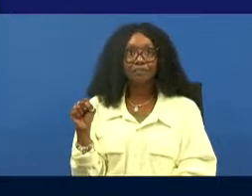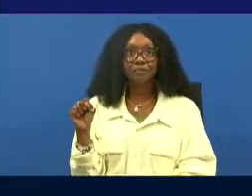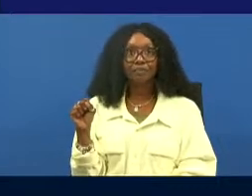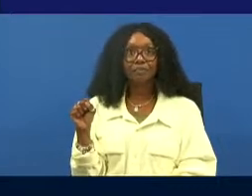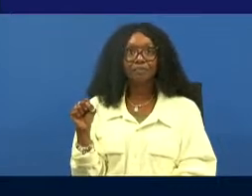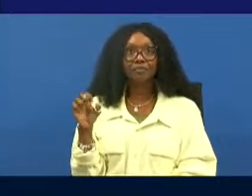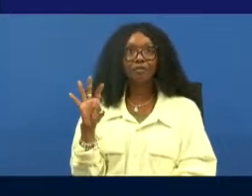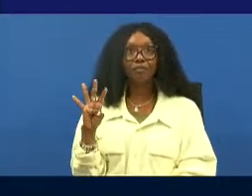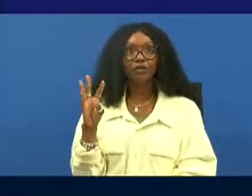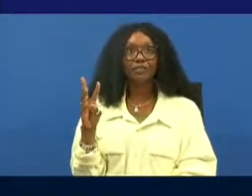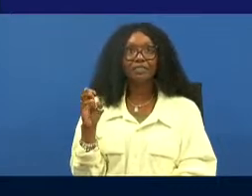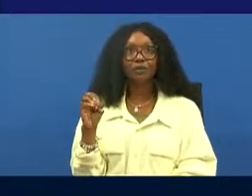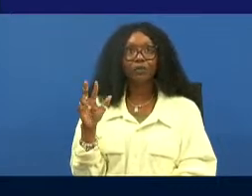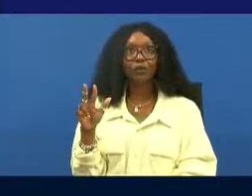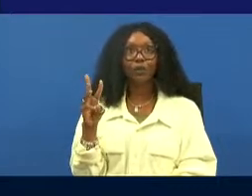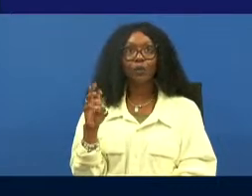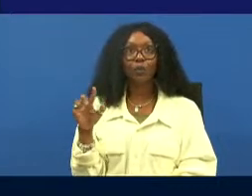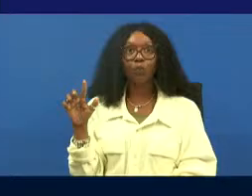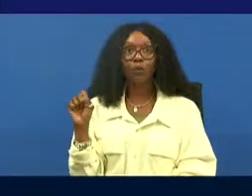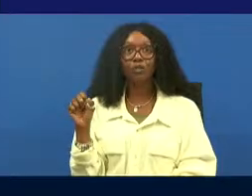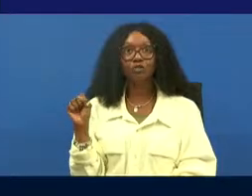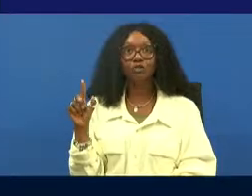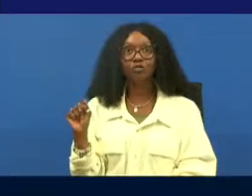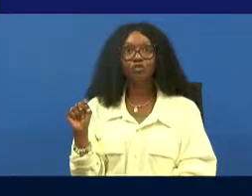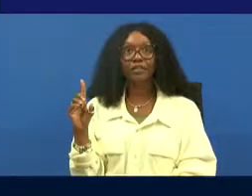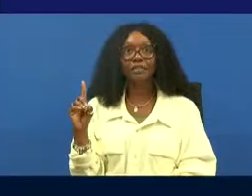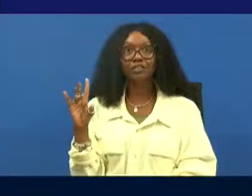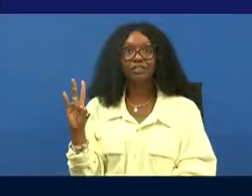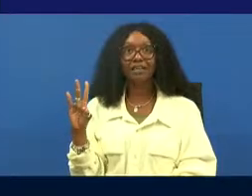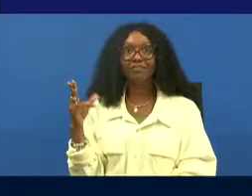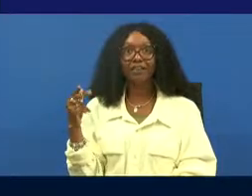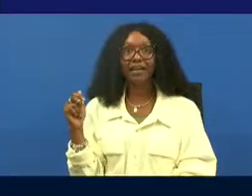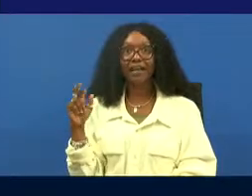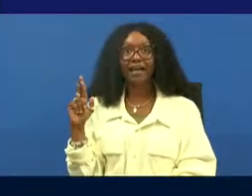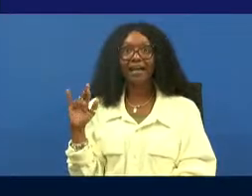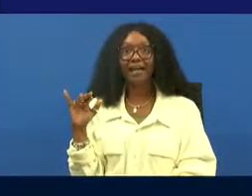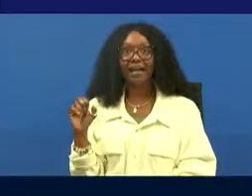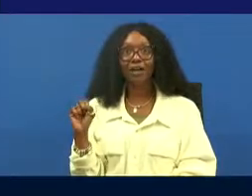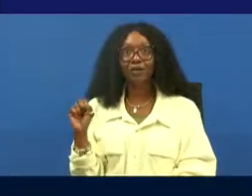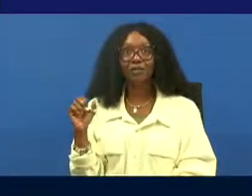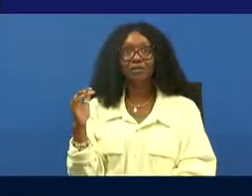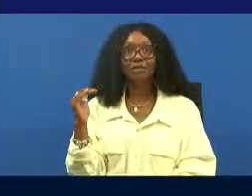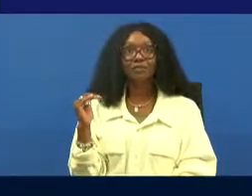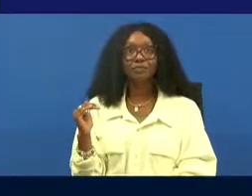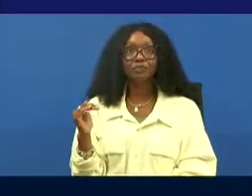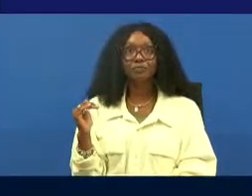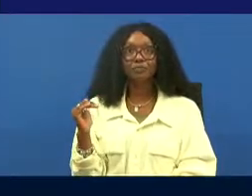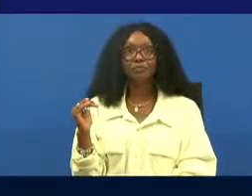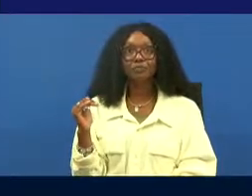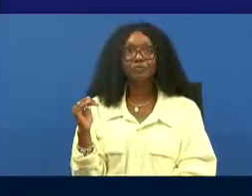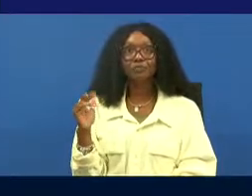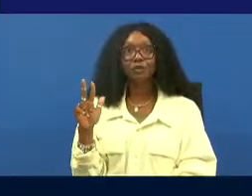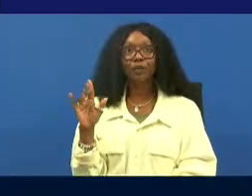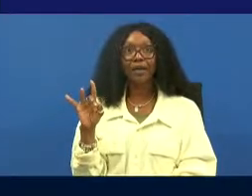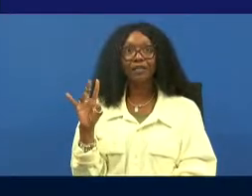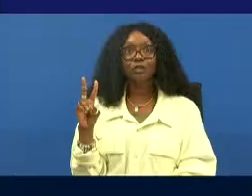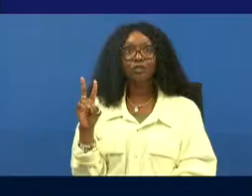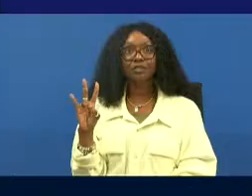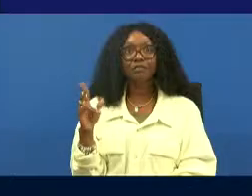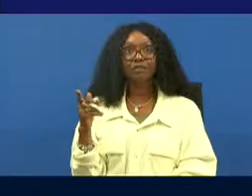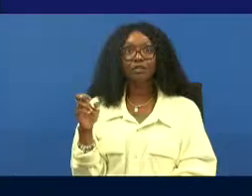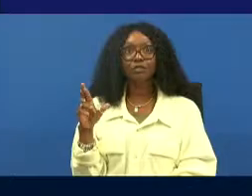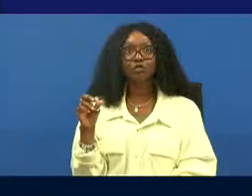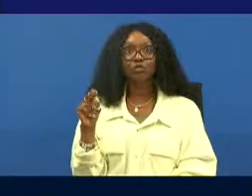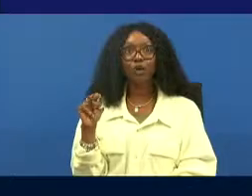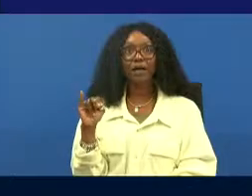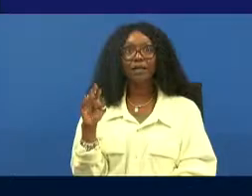Smith Jr., 4603 Wells Street, Council District 7, Harris. Number 15, Joseph Miles, 3827 Geronimo Street,